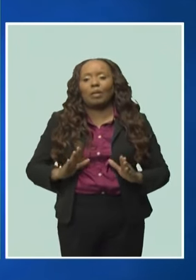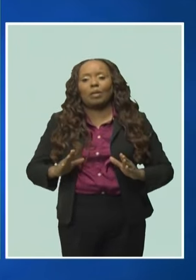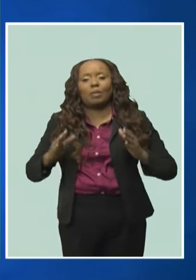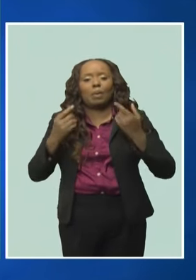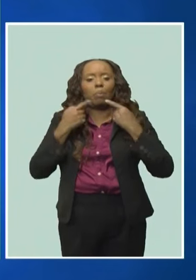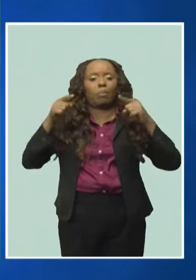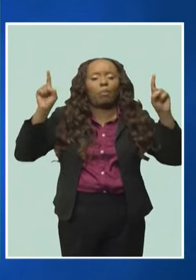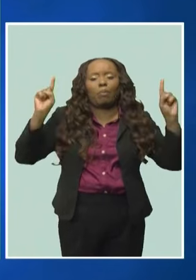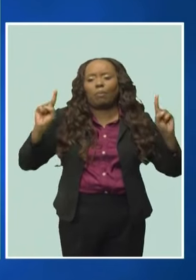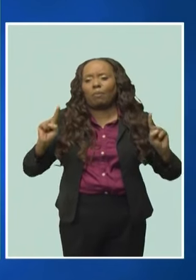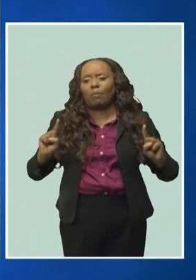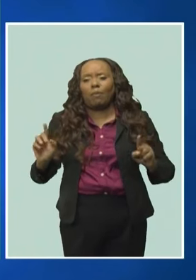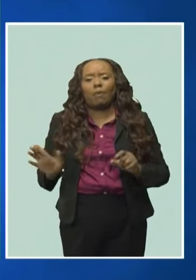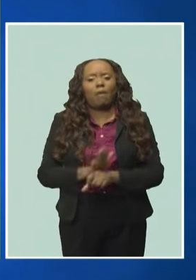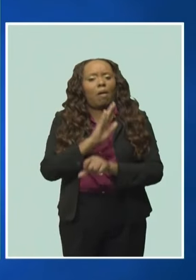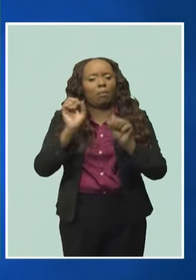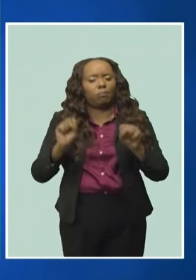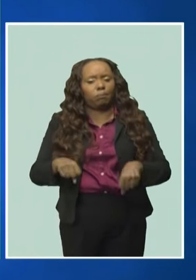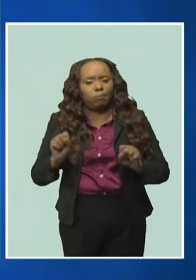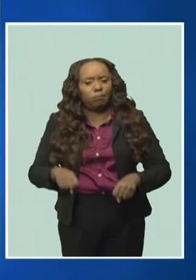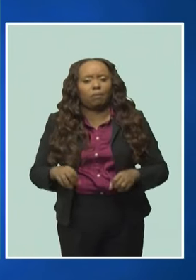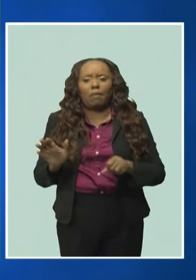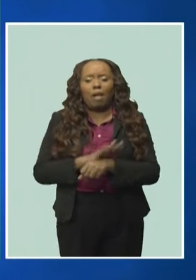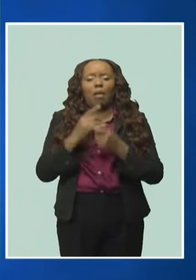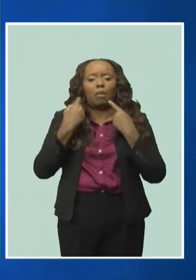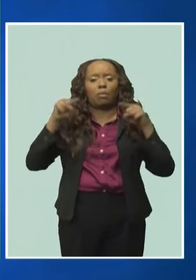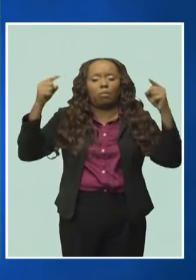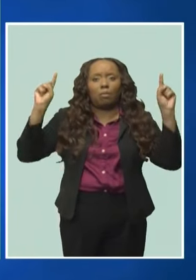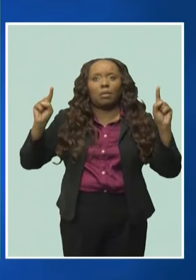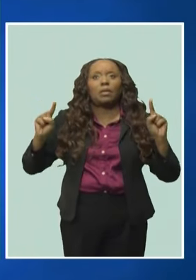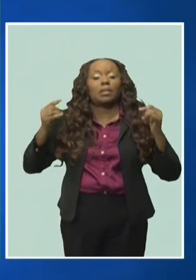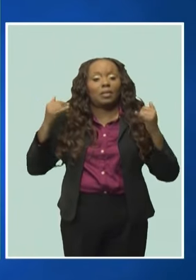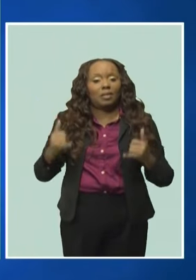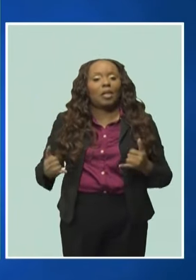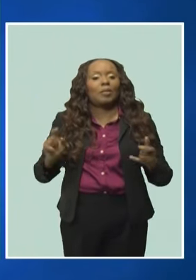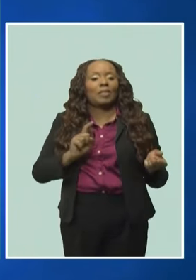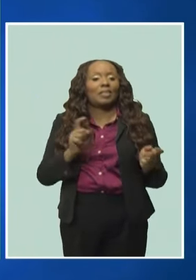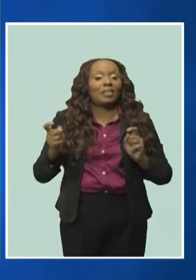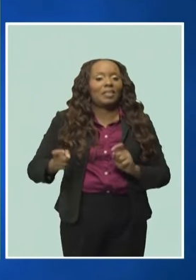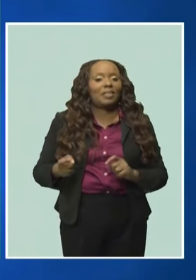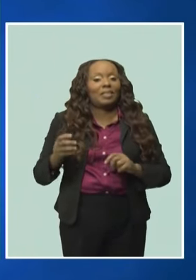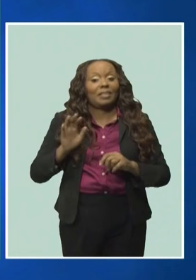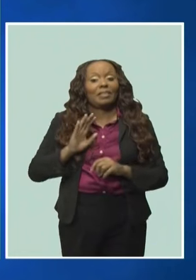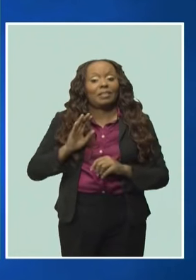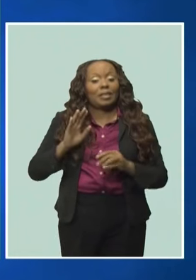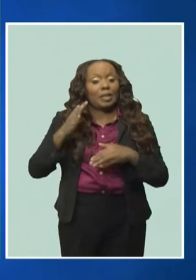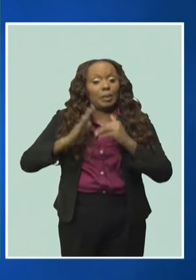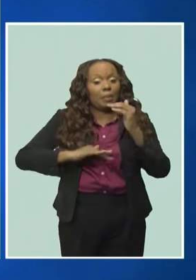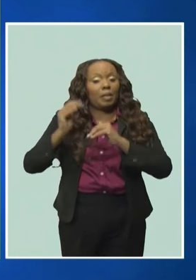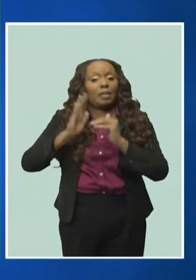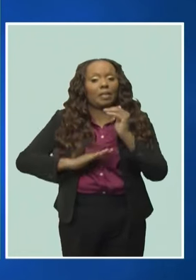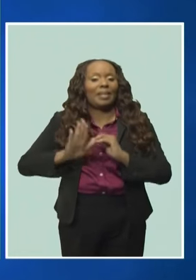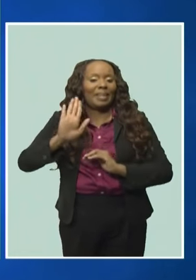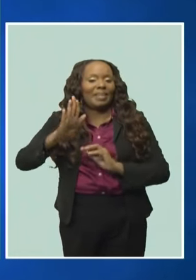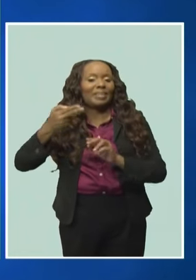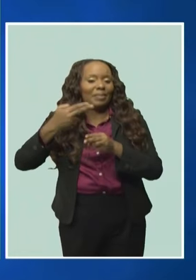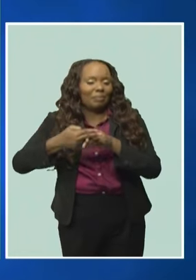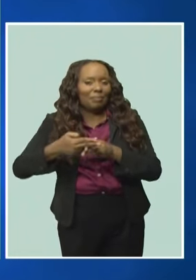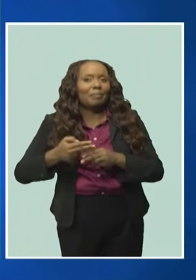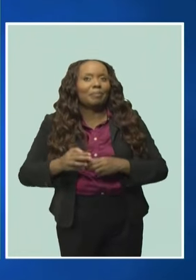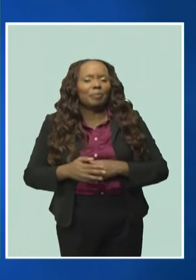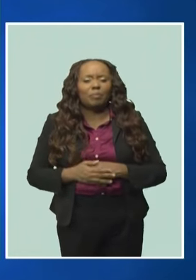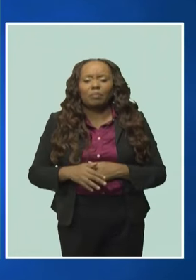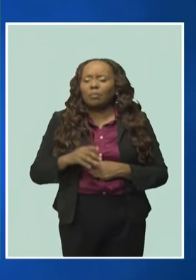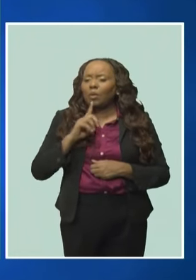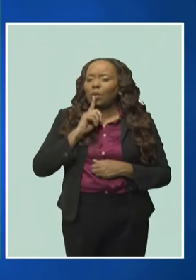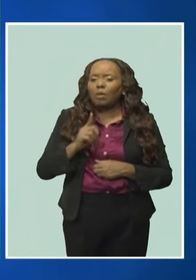potential. Today, we observe his legacy by renaming this building in his honor. A fitting tribute to a man who gave